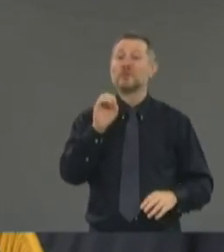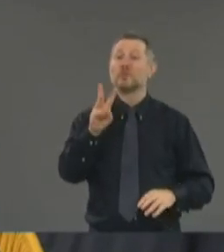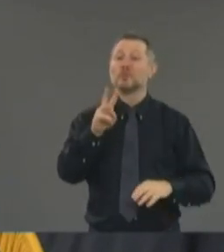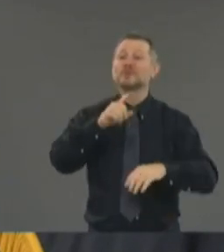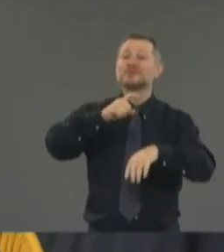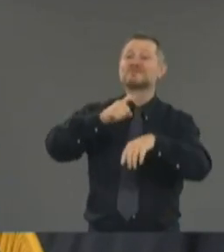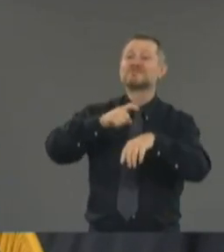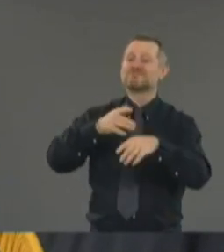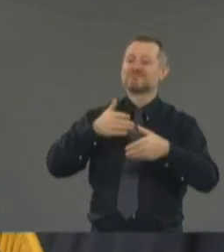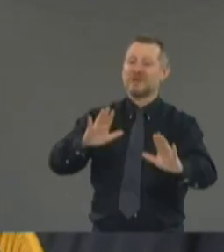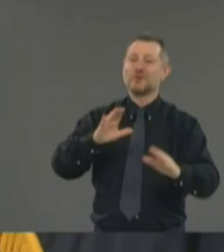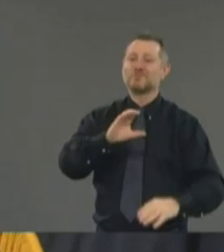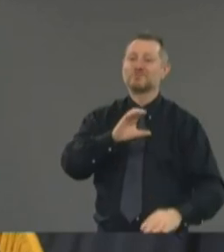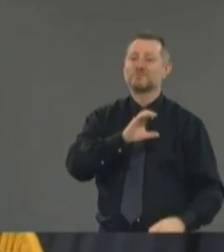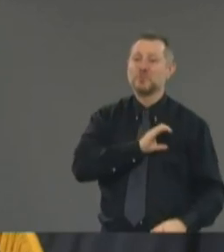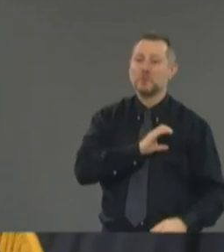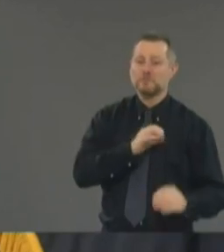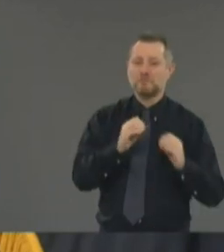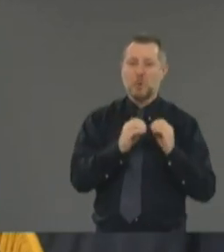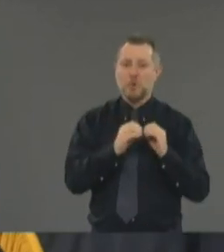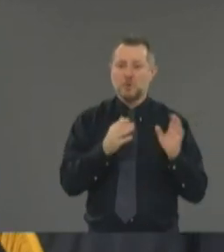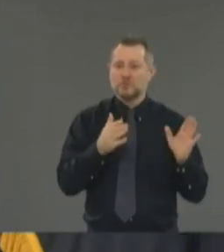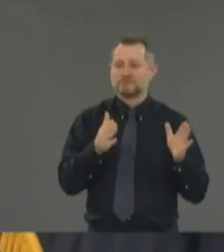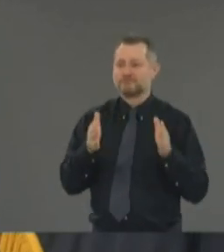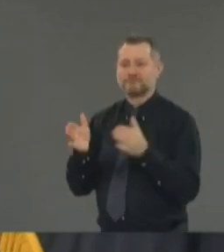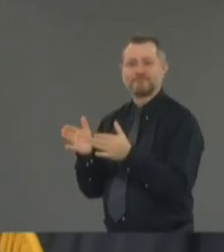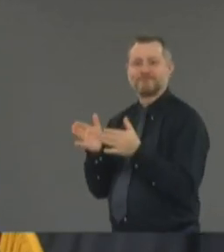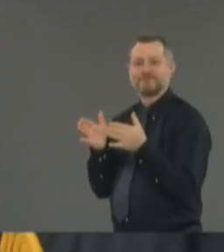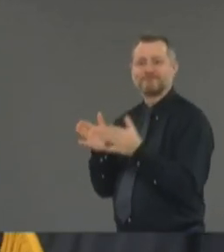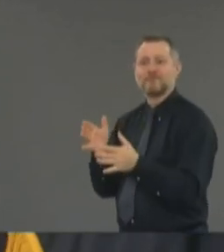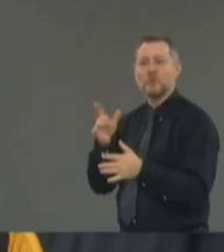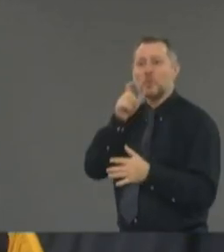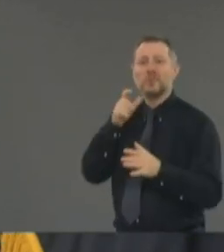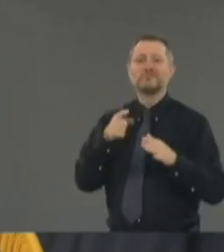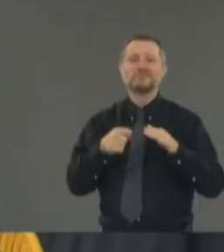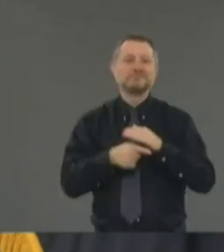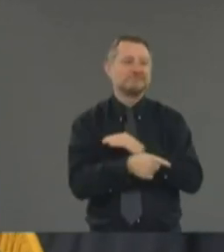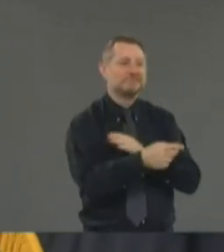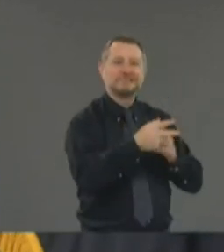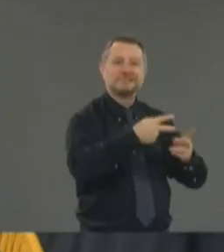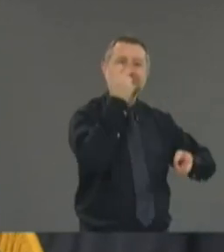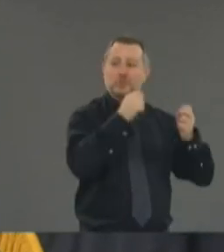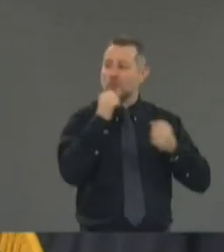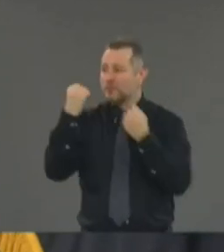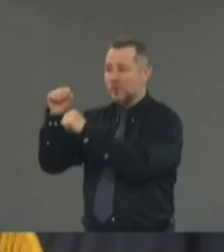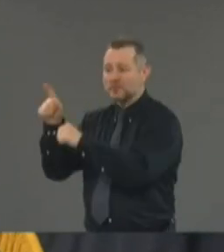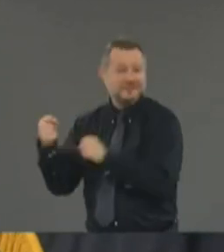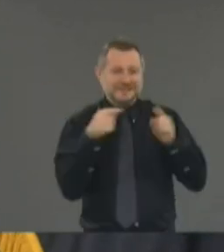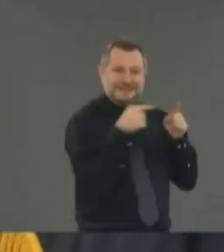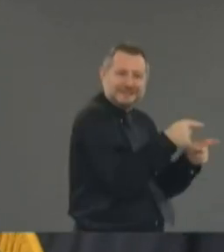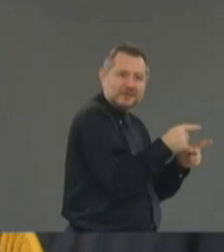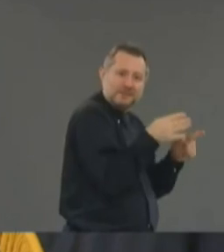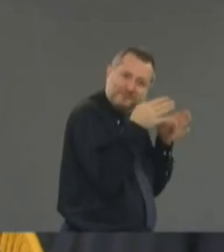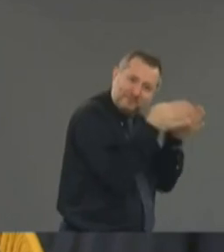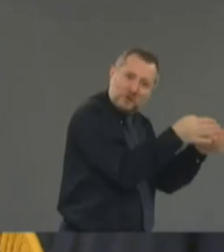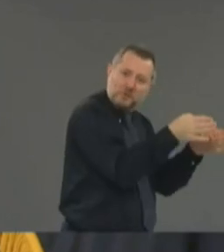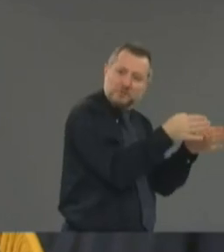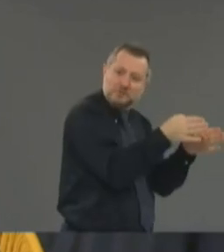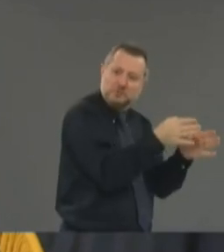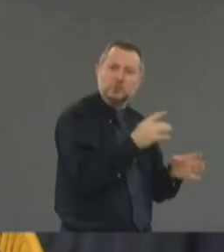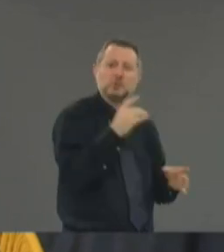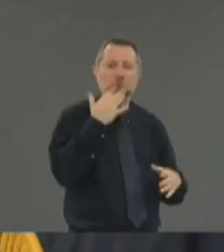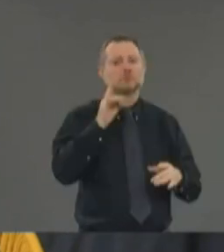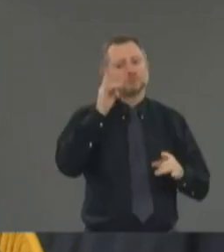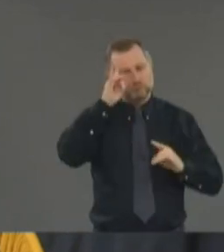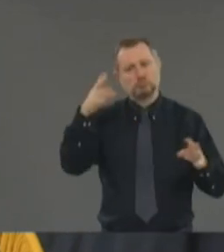police be in a position where they can stop the looting. And that has been a serious problem